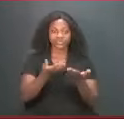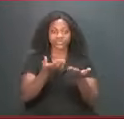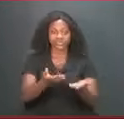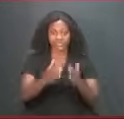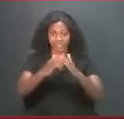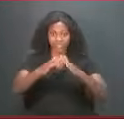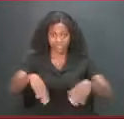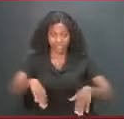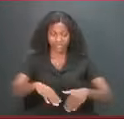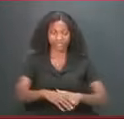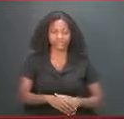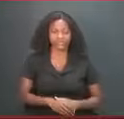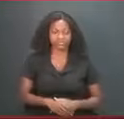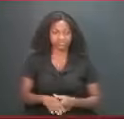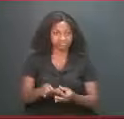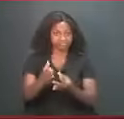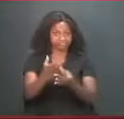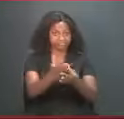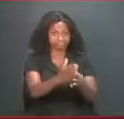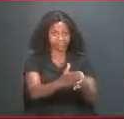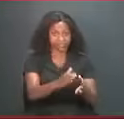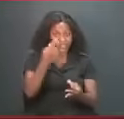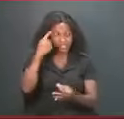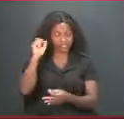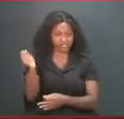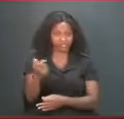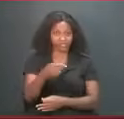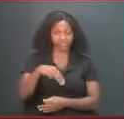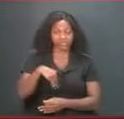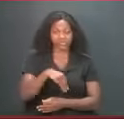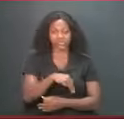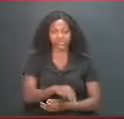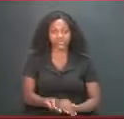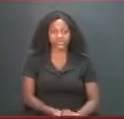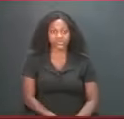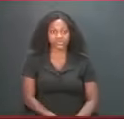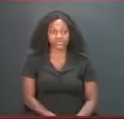House and for distribution to all members.